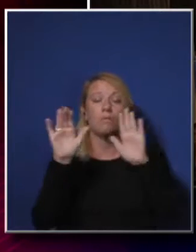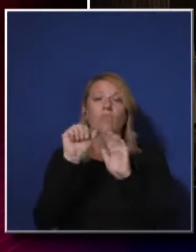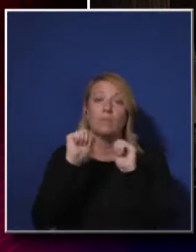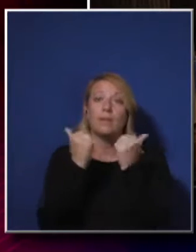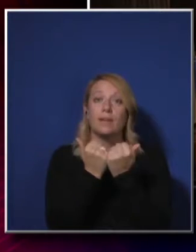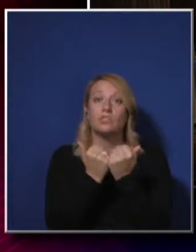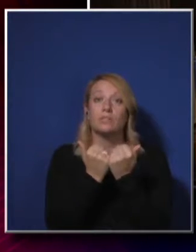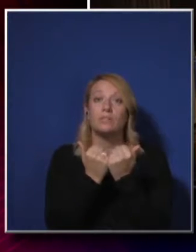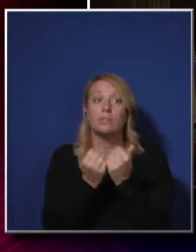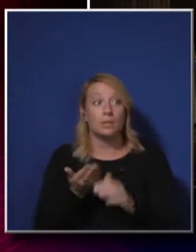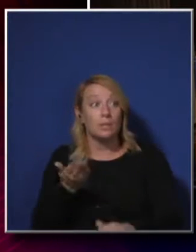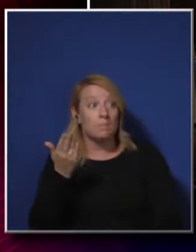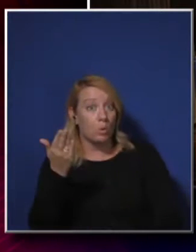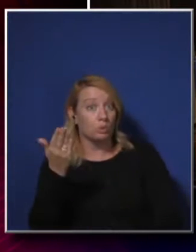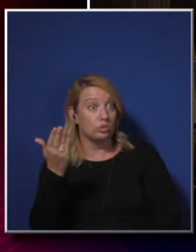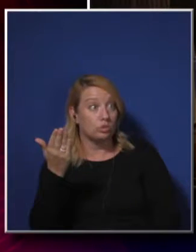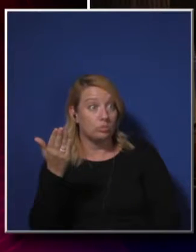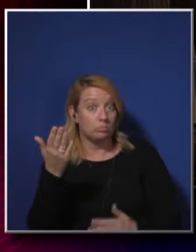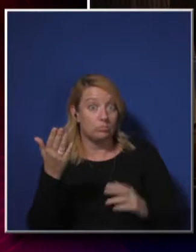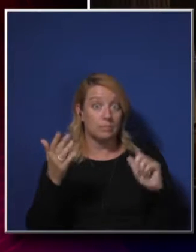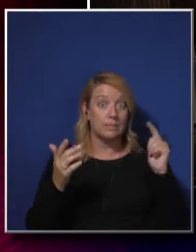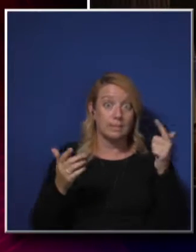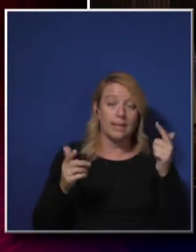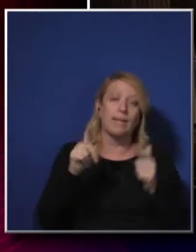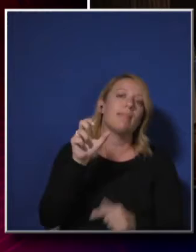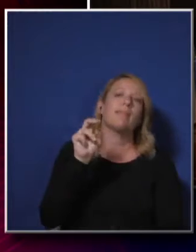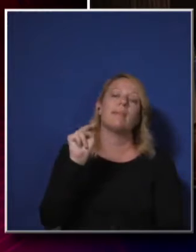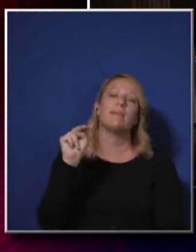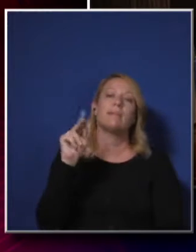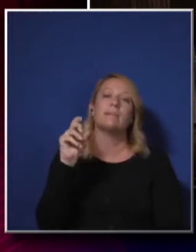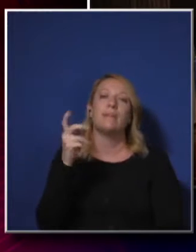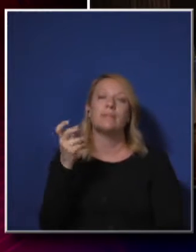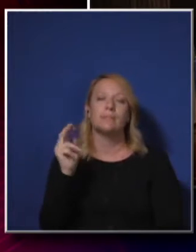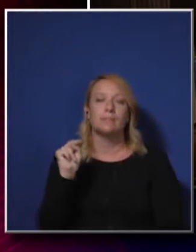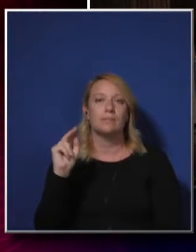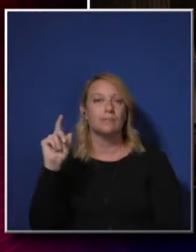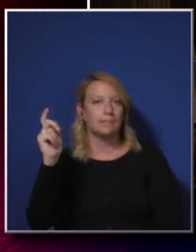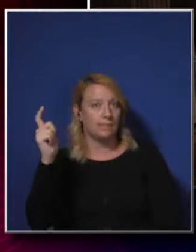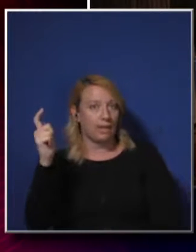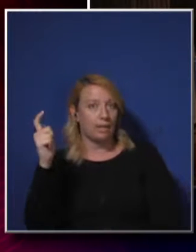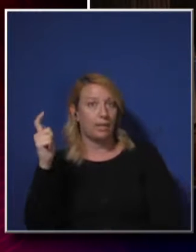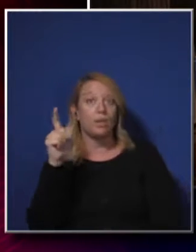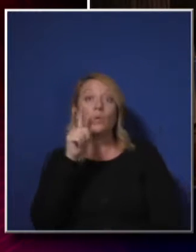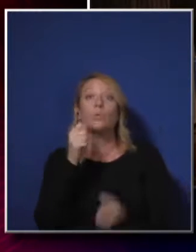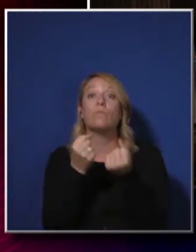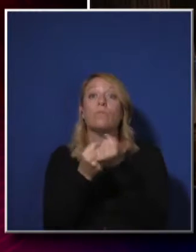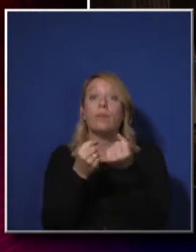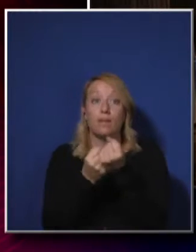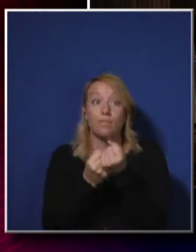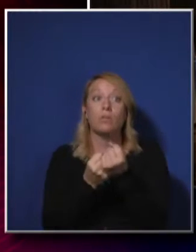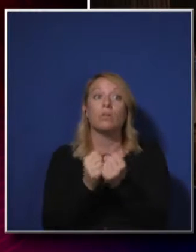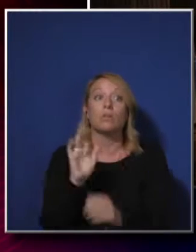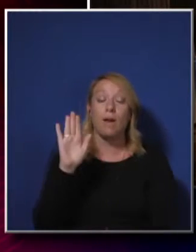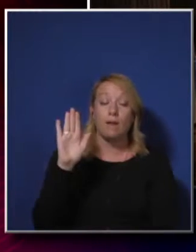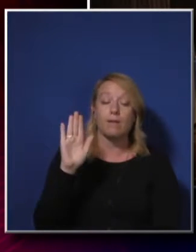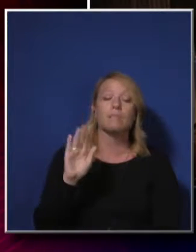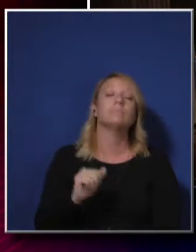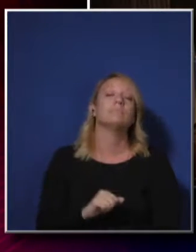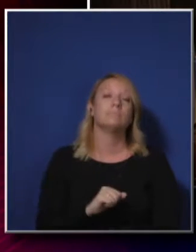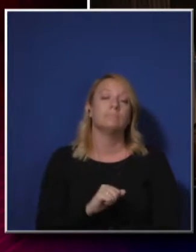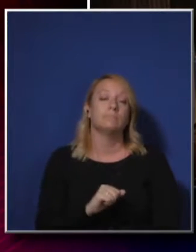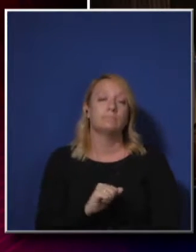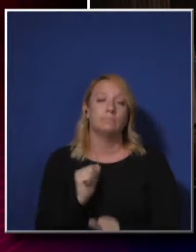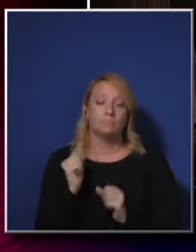I have a motion. Do I have a second? I second. I have a second. All those in favor say aye.